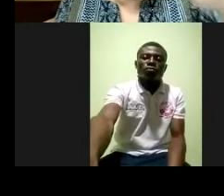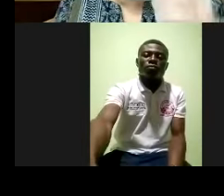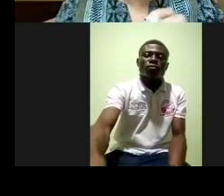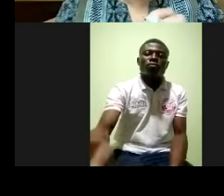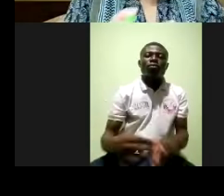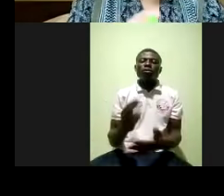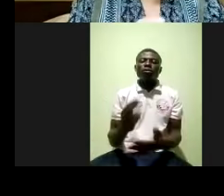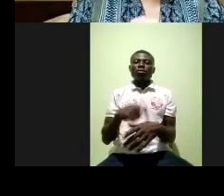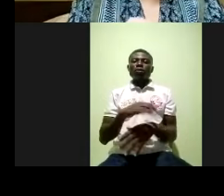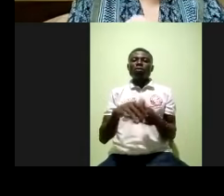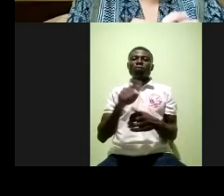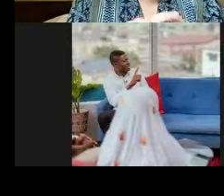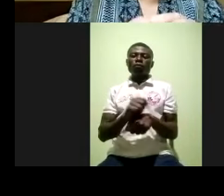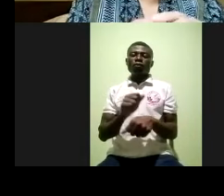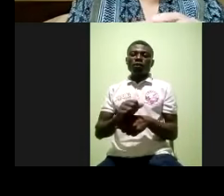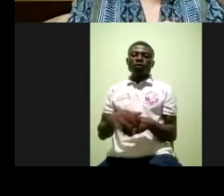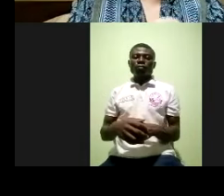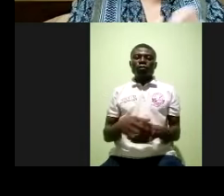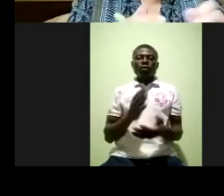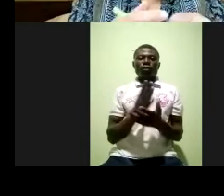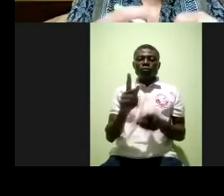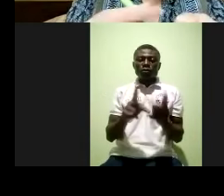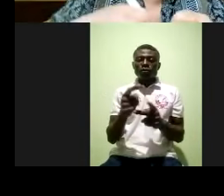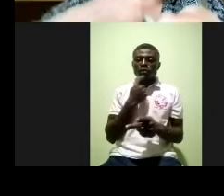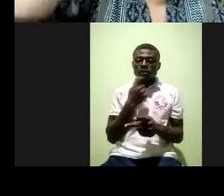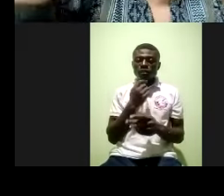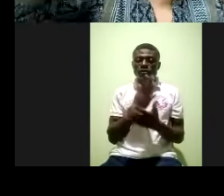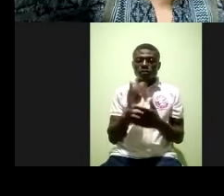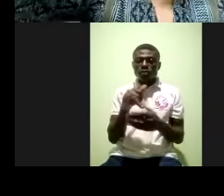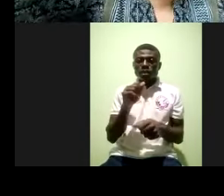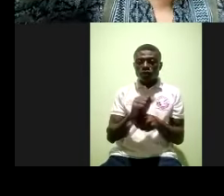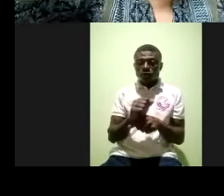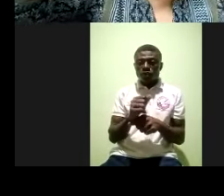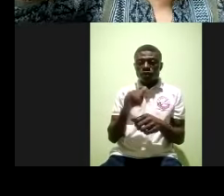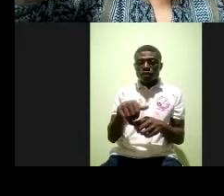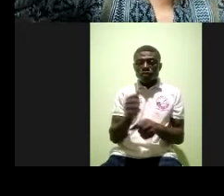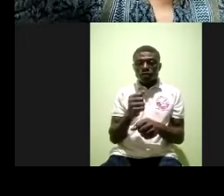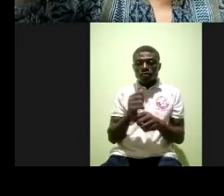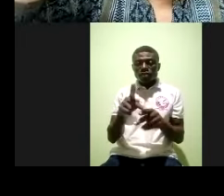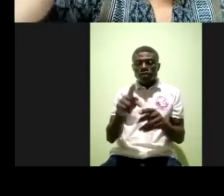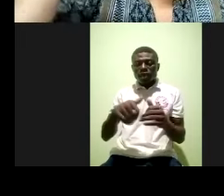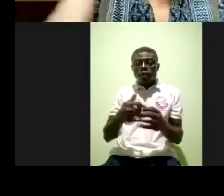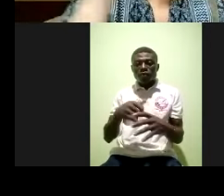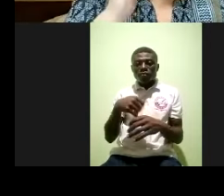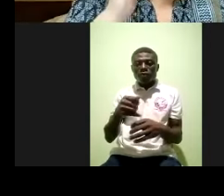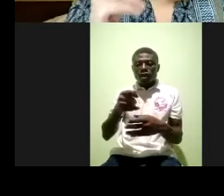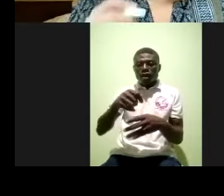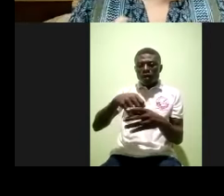like this, or some kids are holding on the pencils like this,